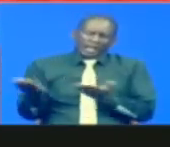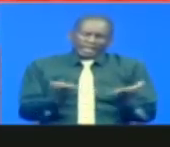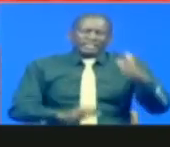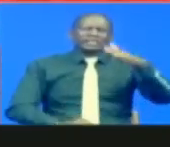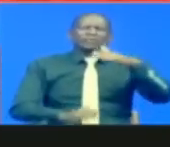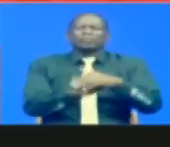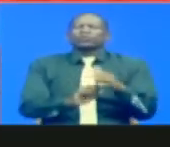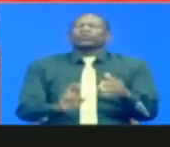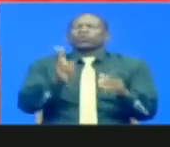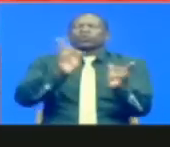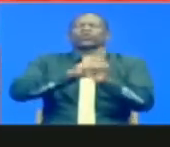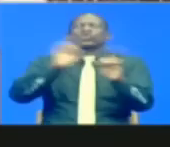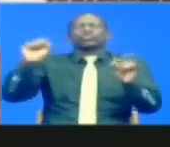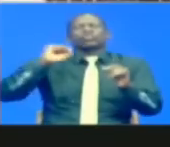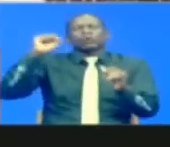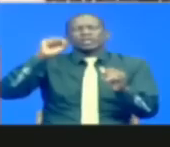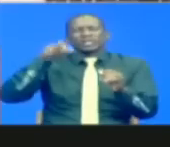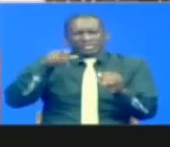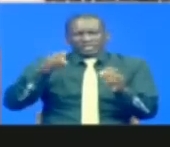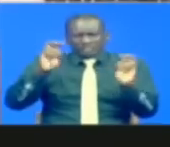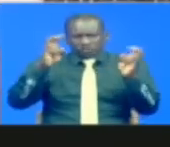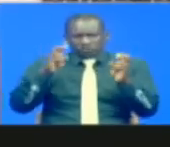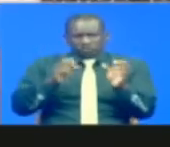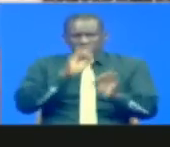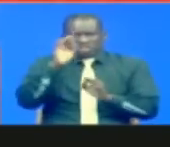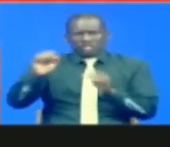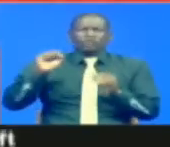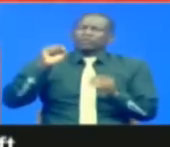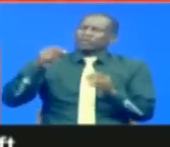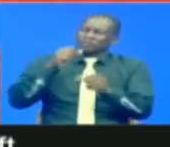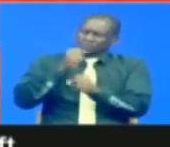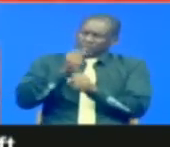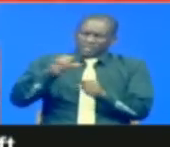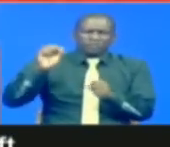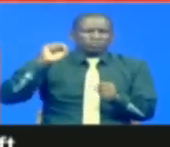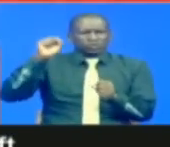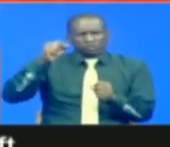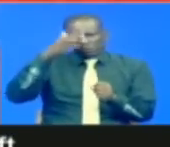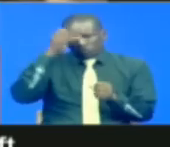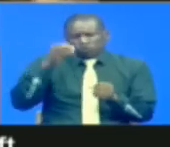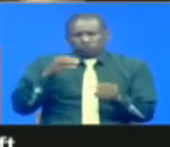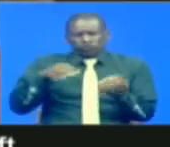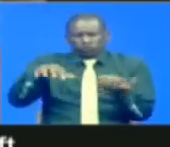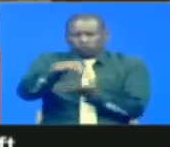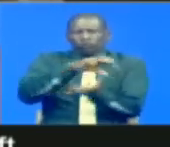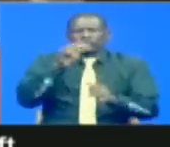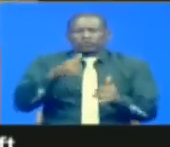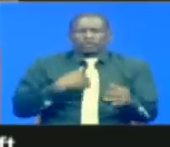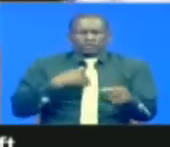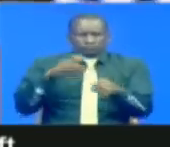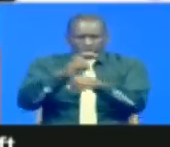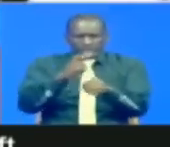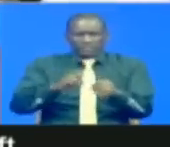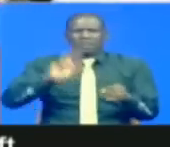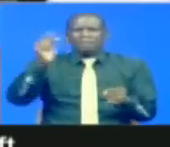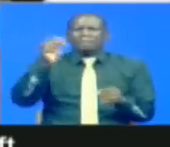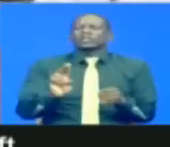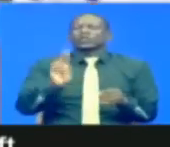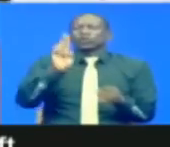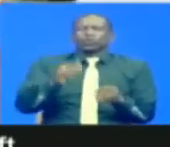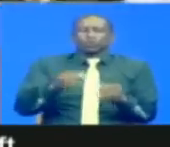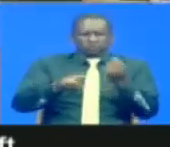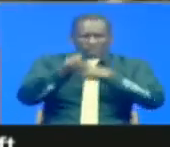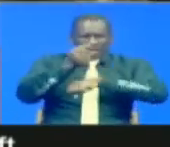over-politicized. It is being over-politicized, it is because of the disorder which we have witnessed. President Kenyatta's move is seen